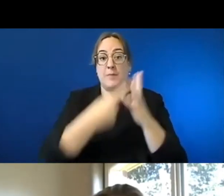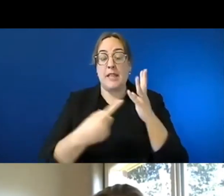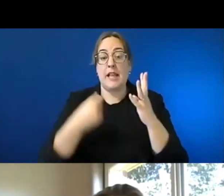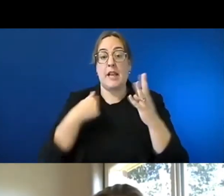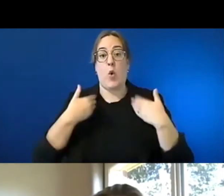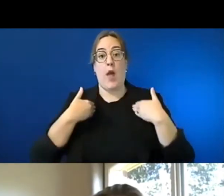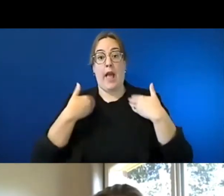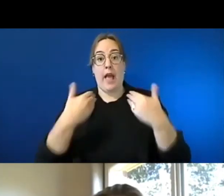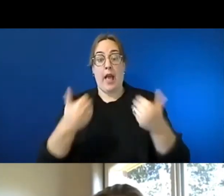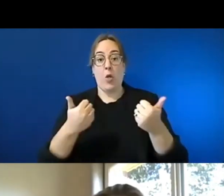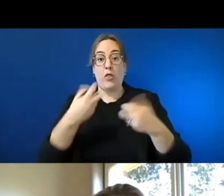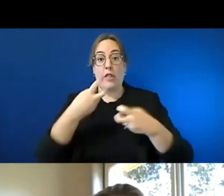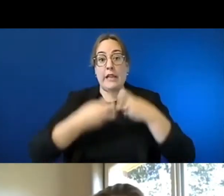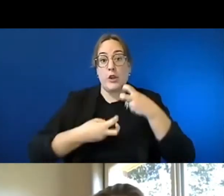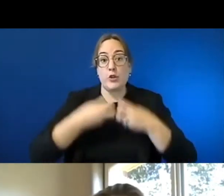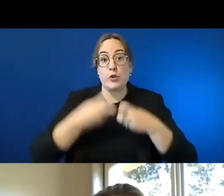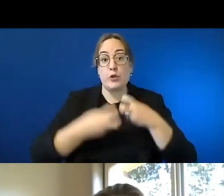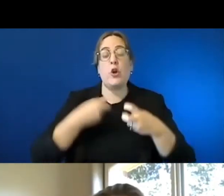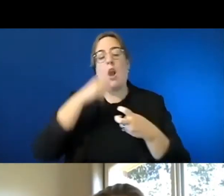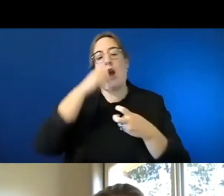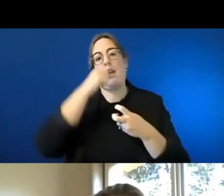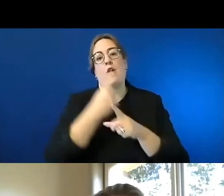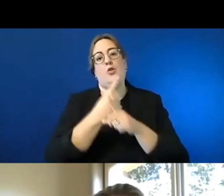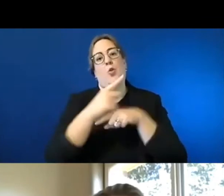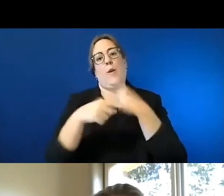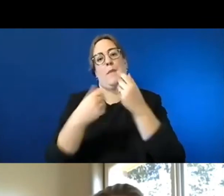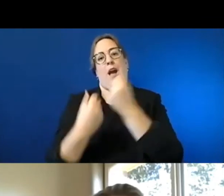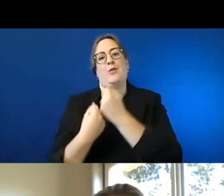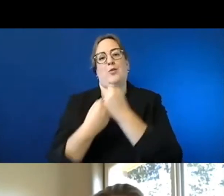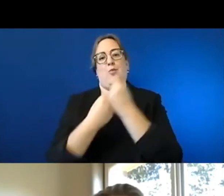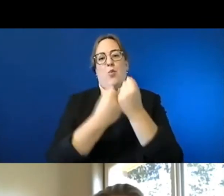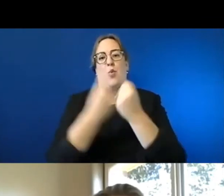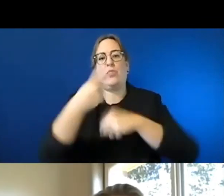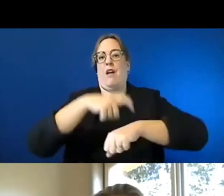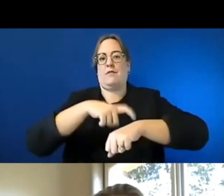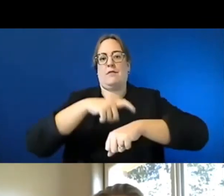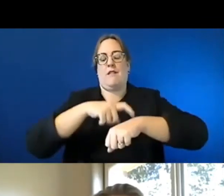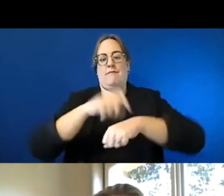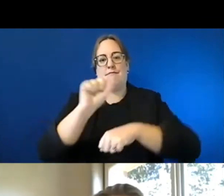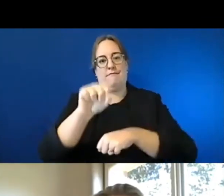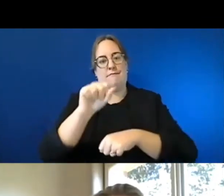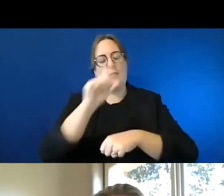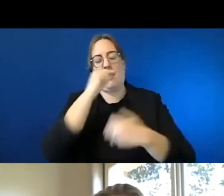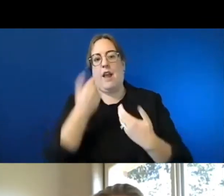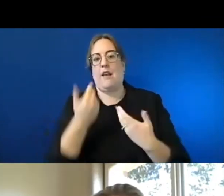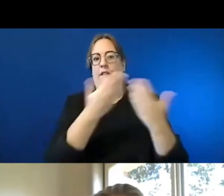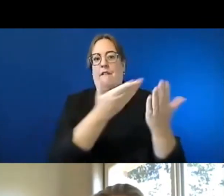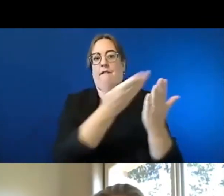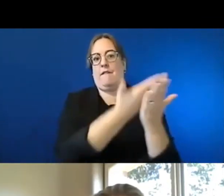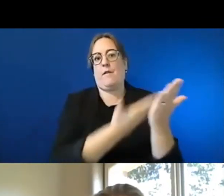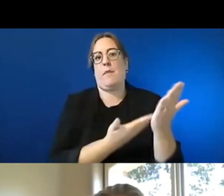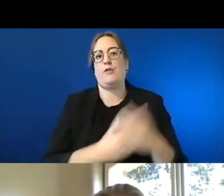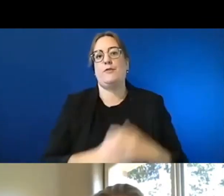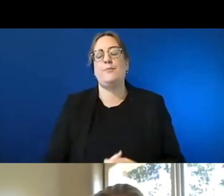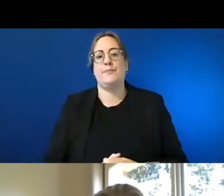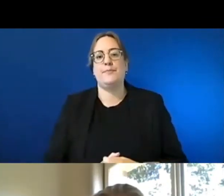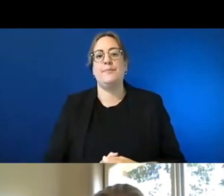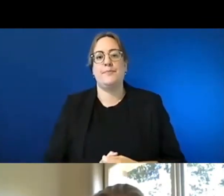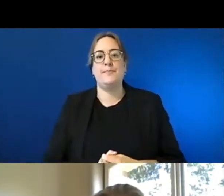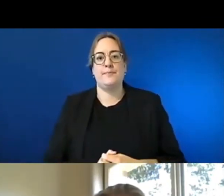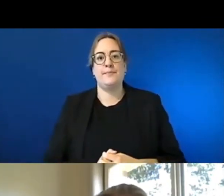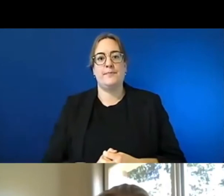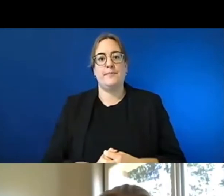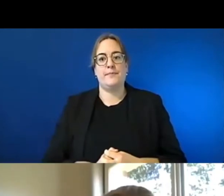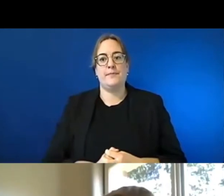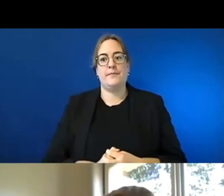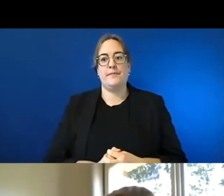talk to them about the support. So yeah, certainly can supply that information. I think